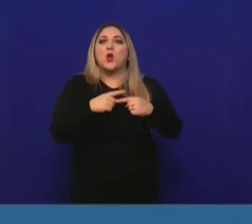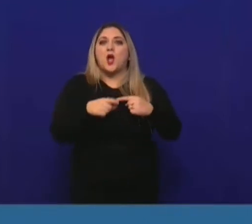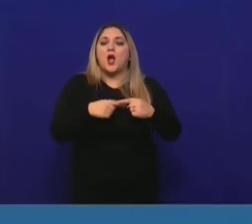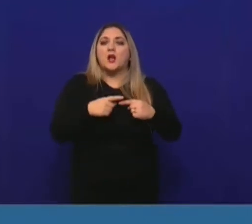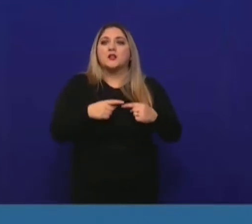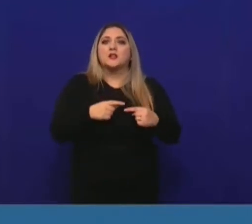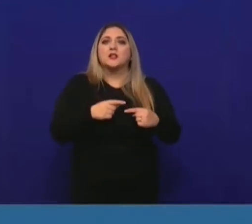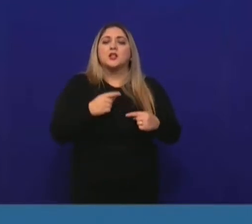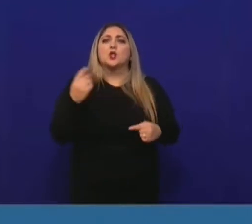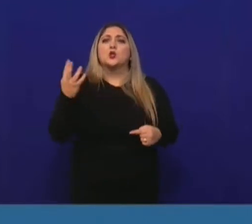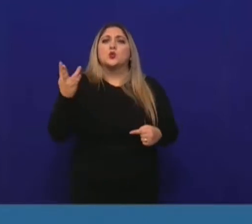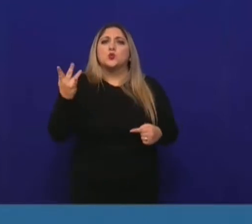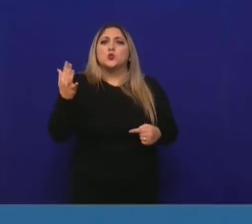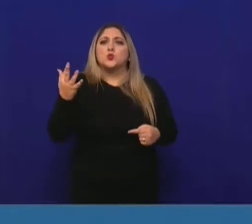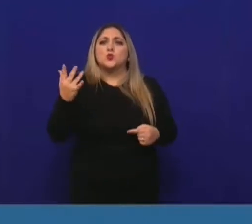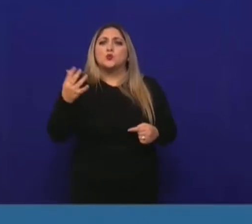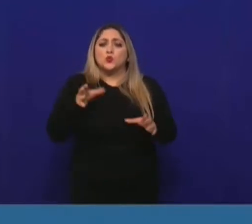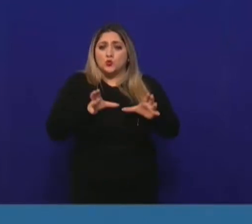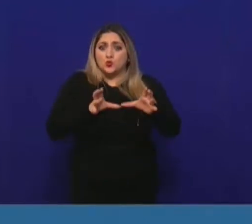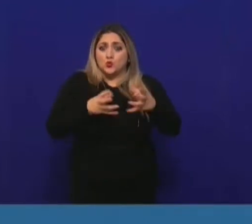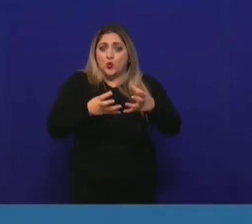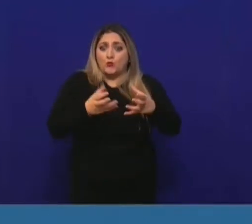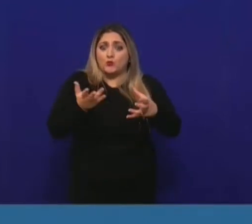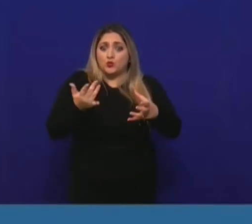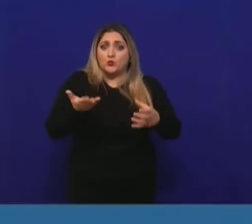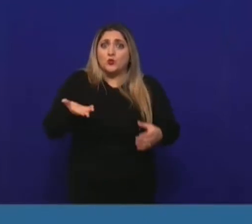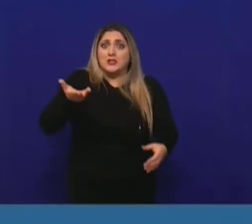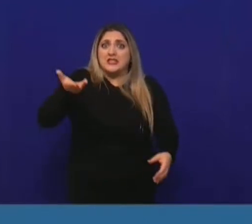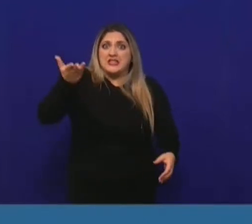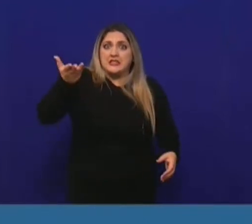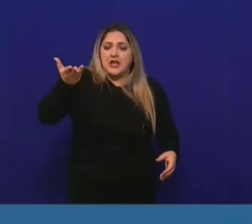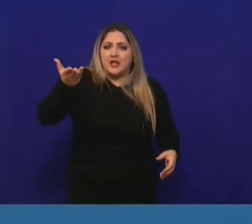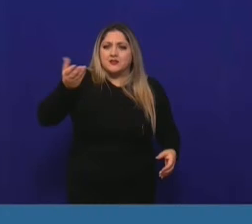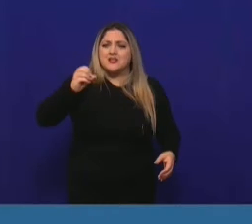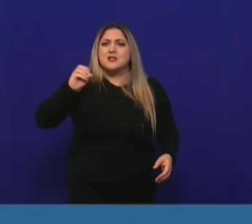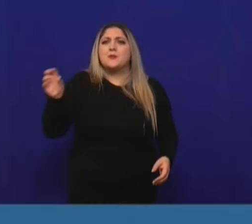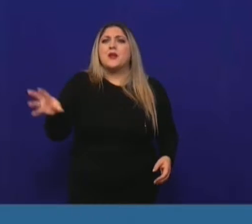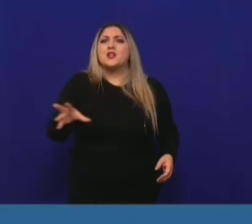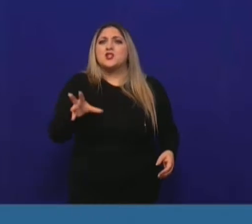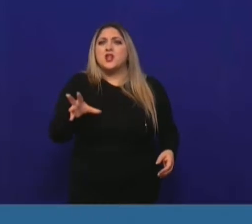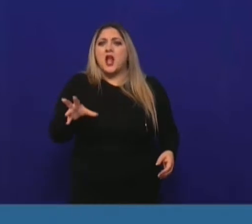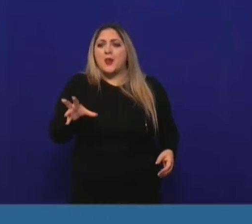qed iżidu numru ta' clusters f'sports institutions.